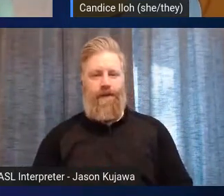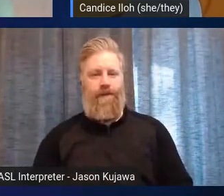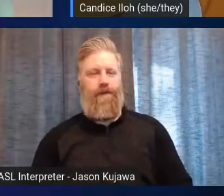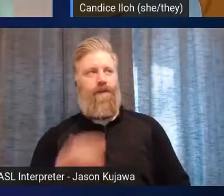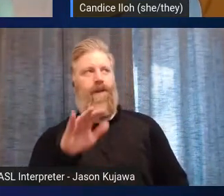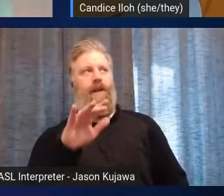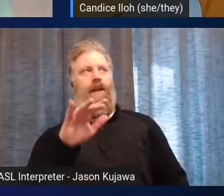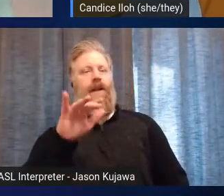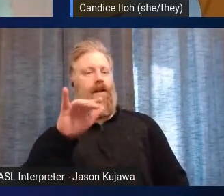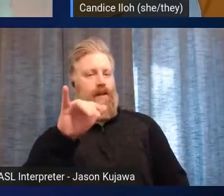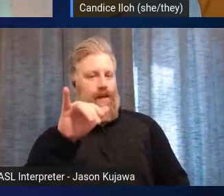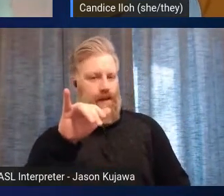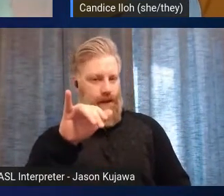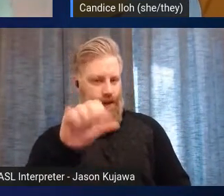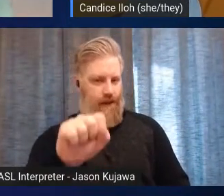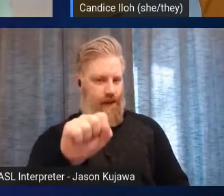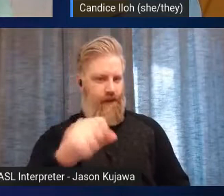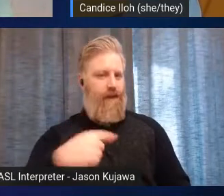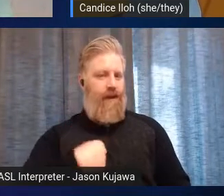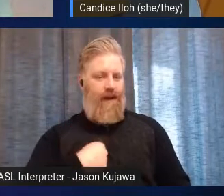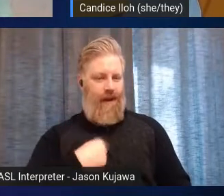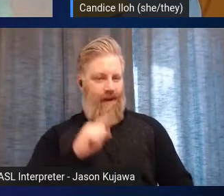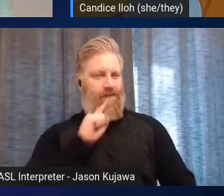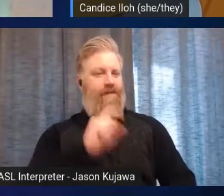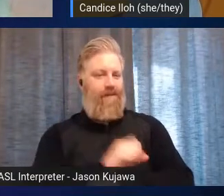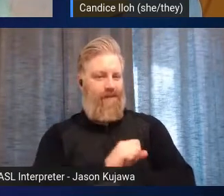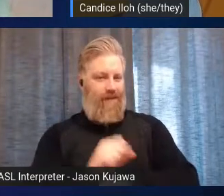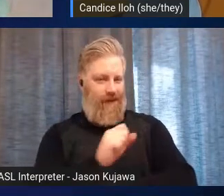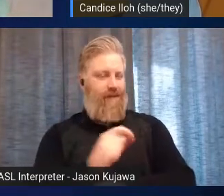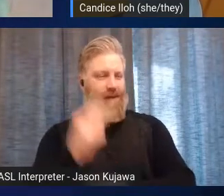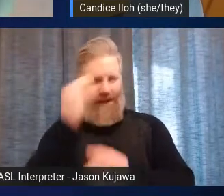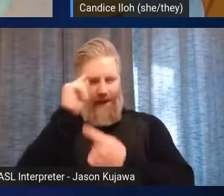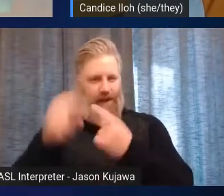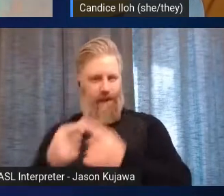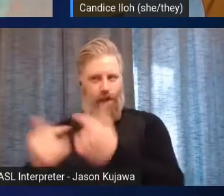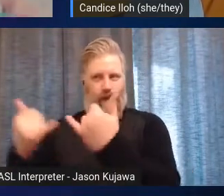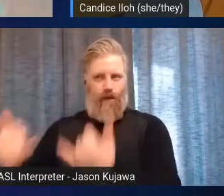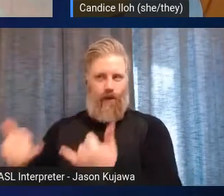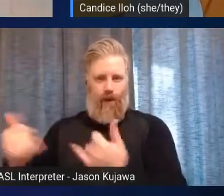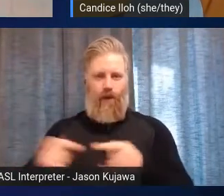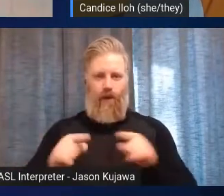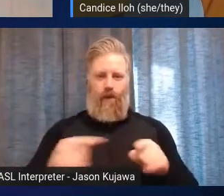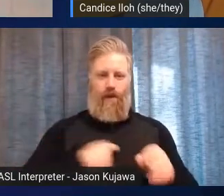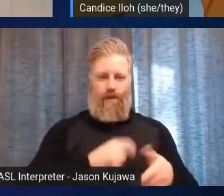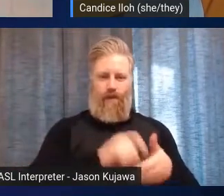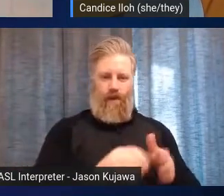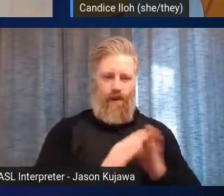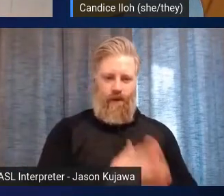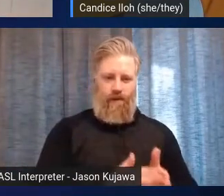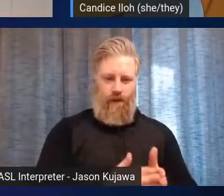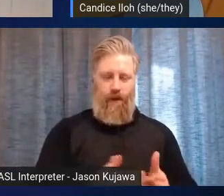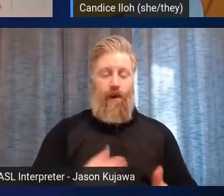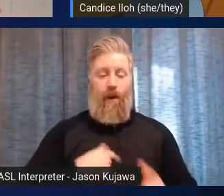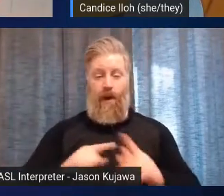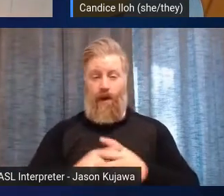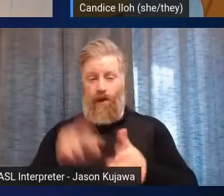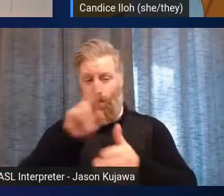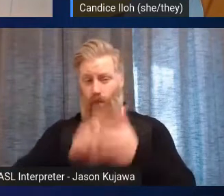Yes, I did have present day issues in mind. I started research in earnest for We Are Not Free in